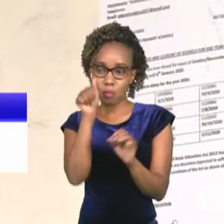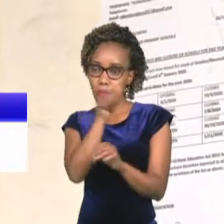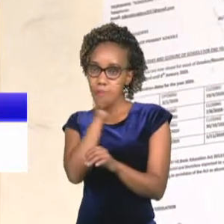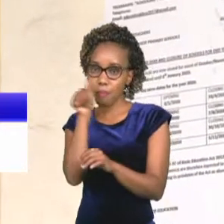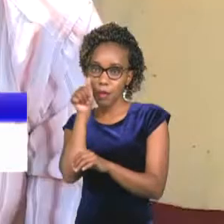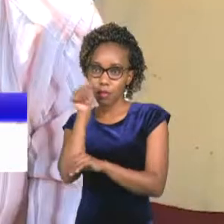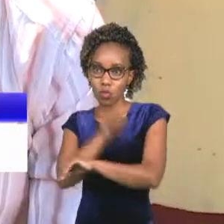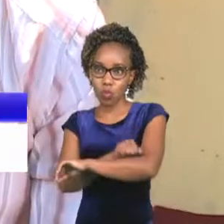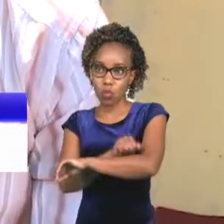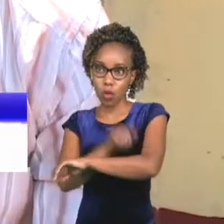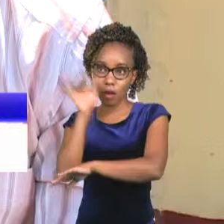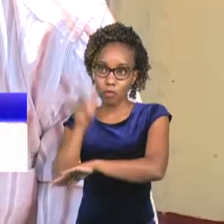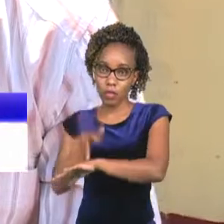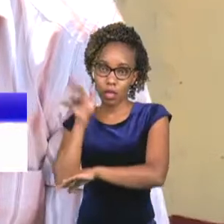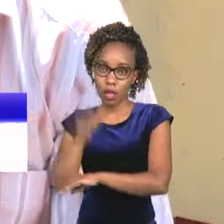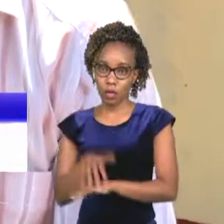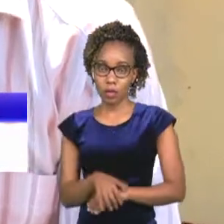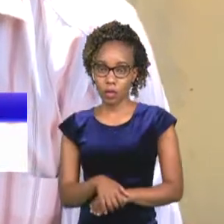schools.